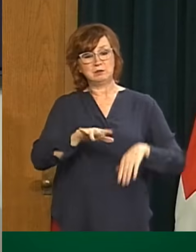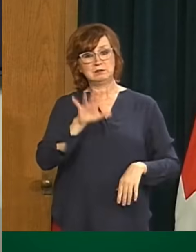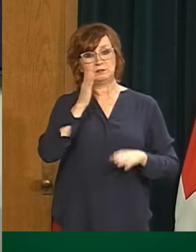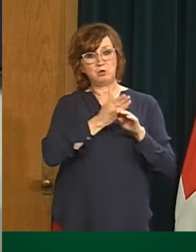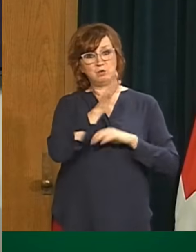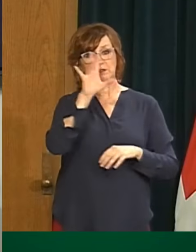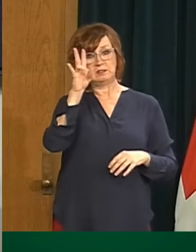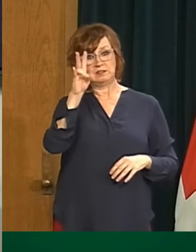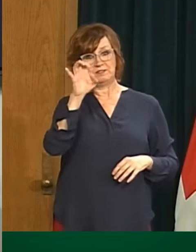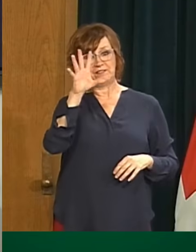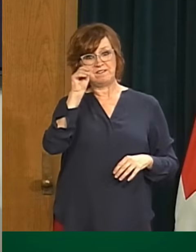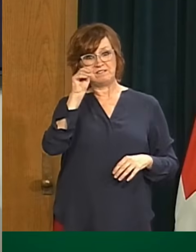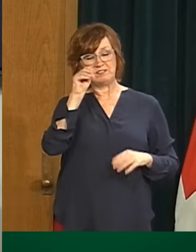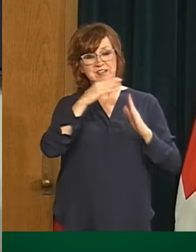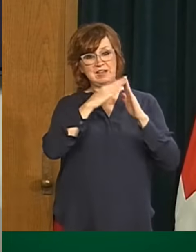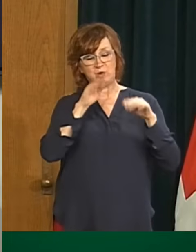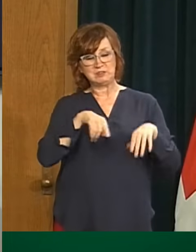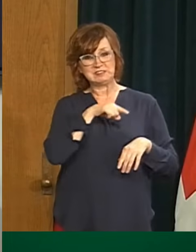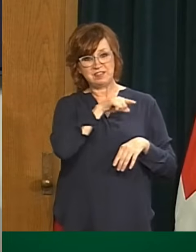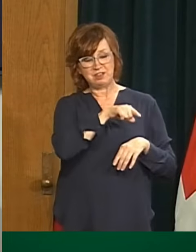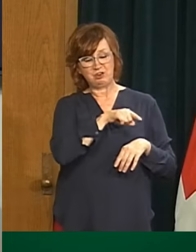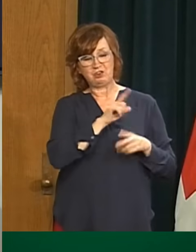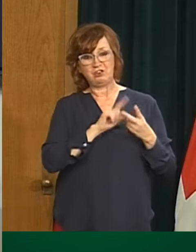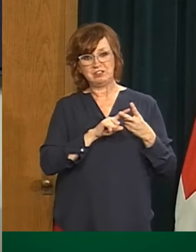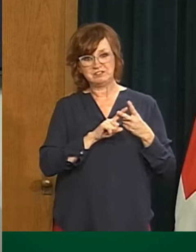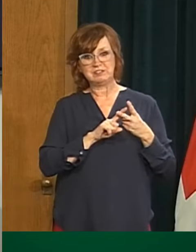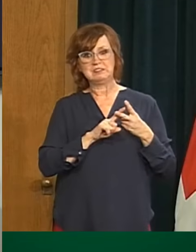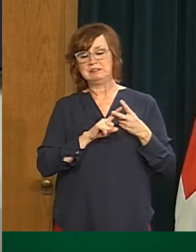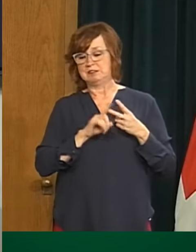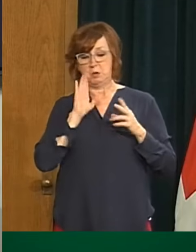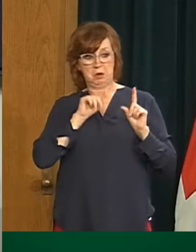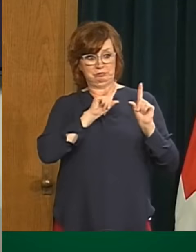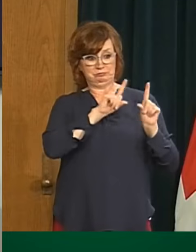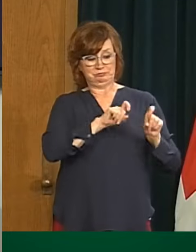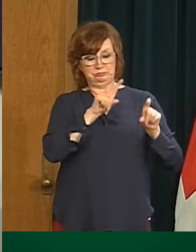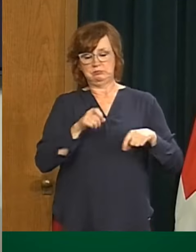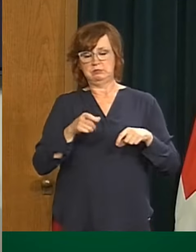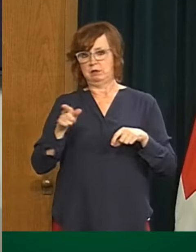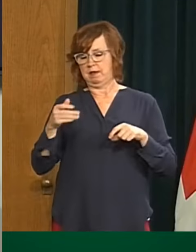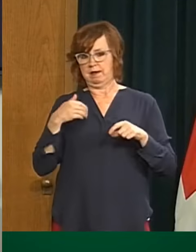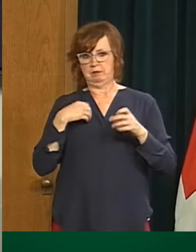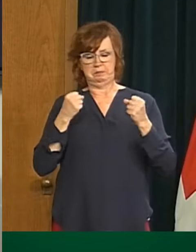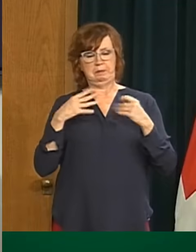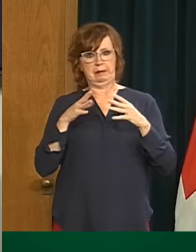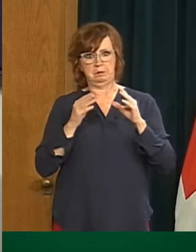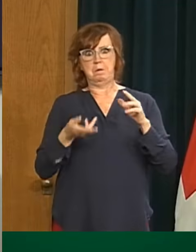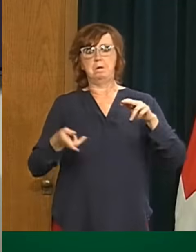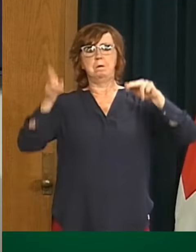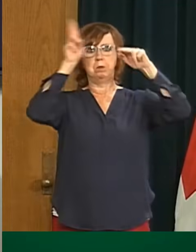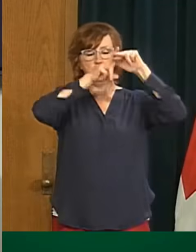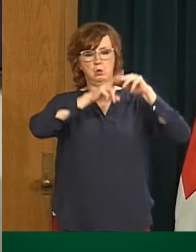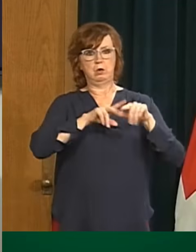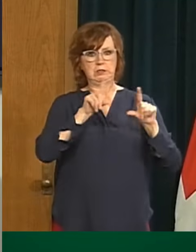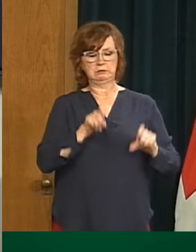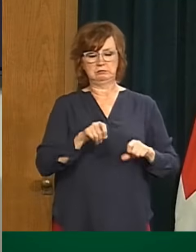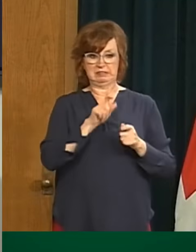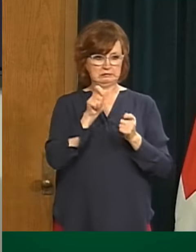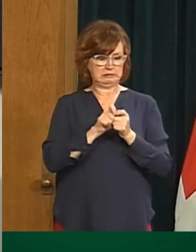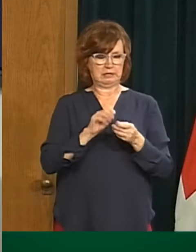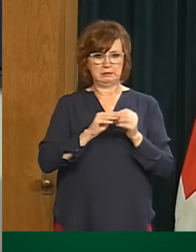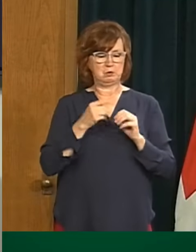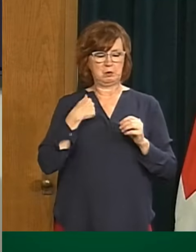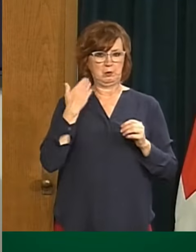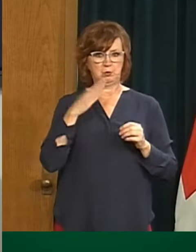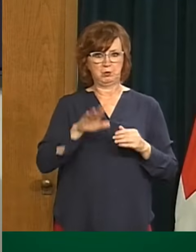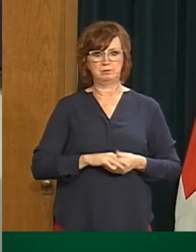plus you're certainly going to see a very, very large volume of increased testing. We can get those specific numbers. I just don't know them off the top of my head.